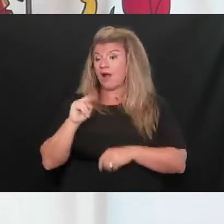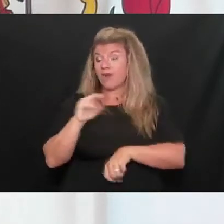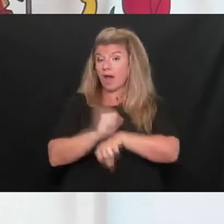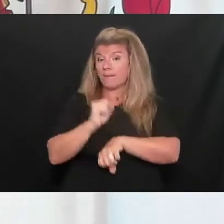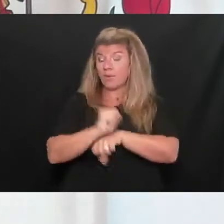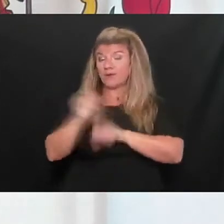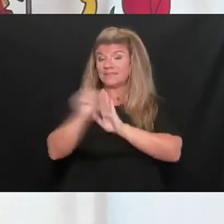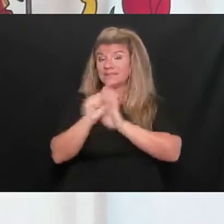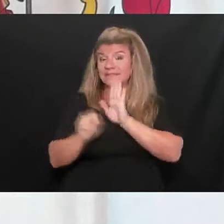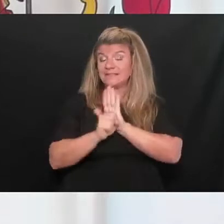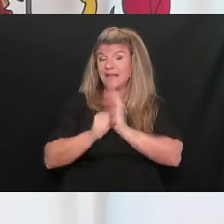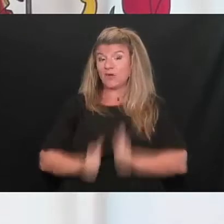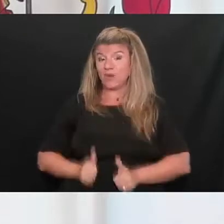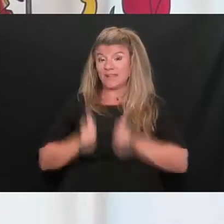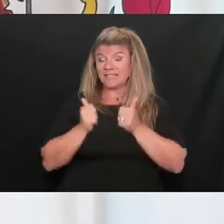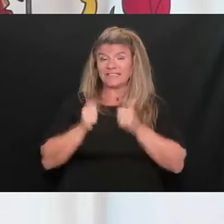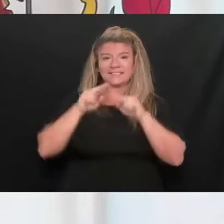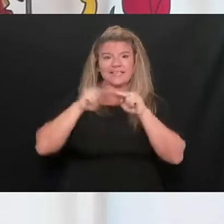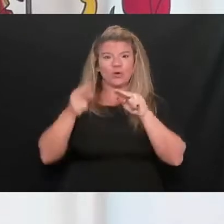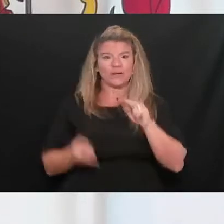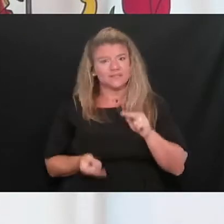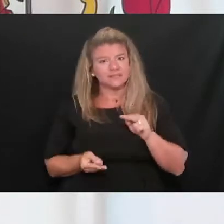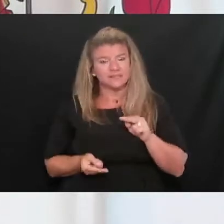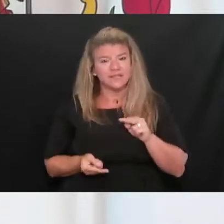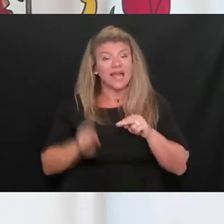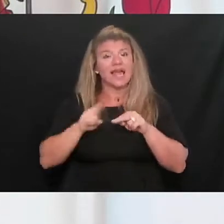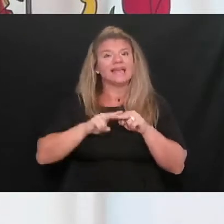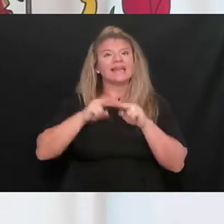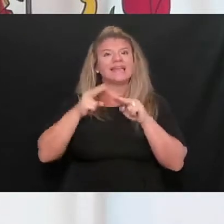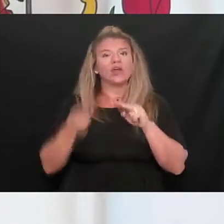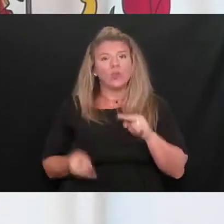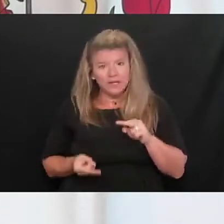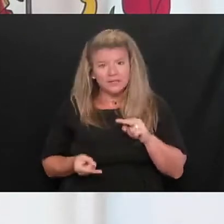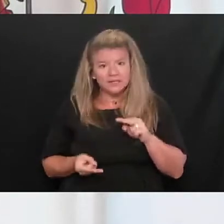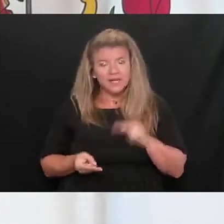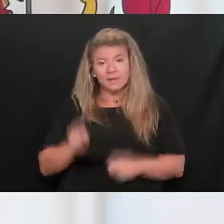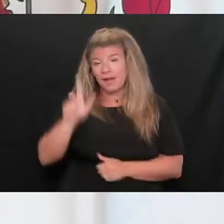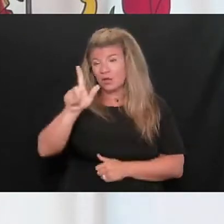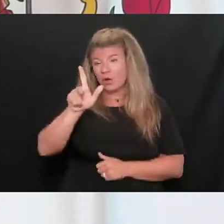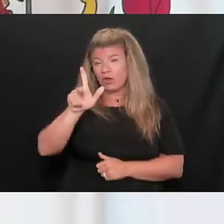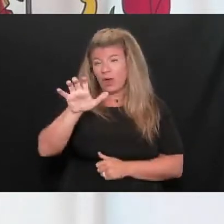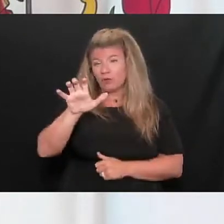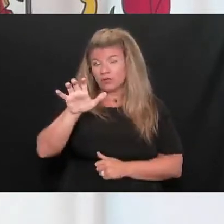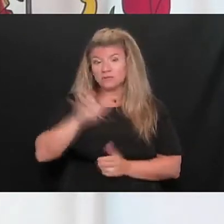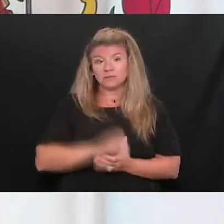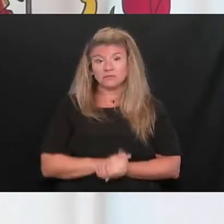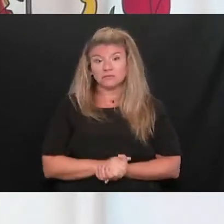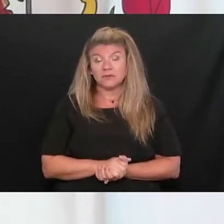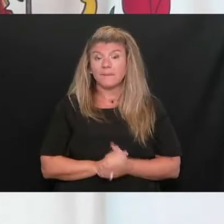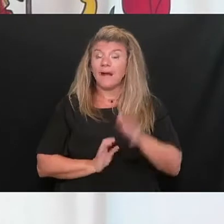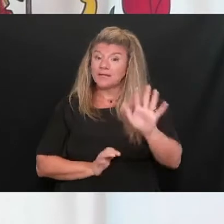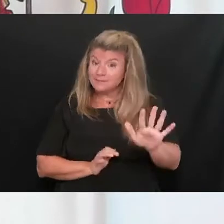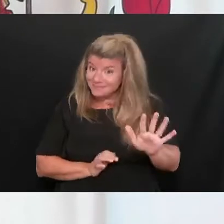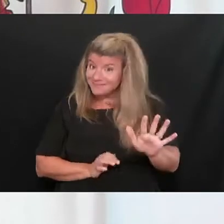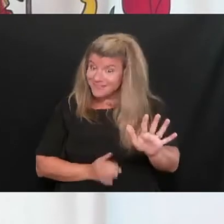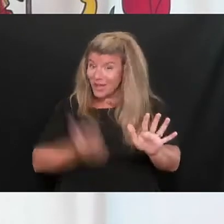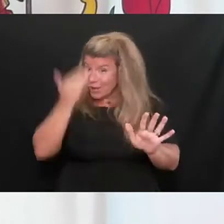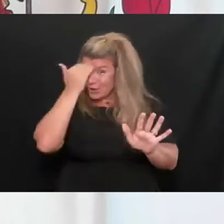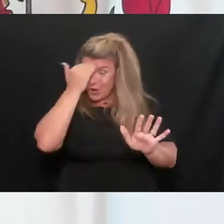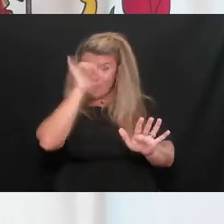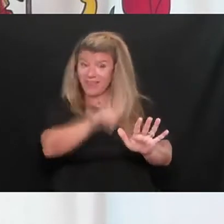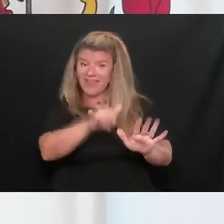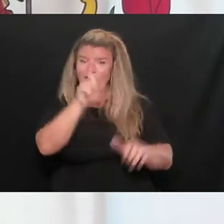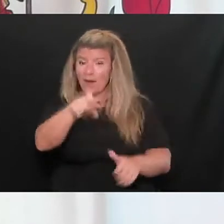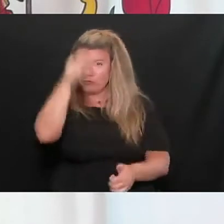state residents decreased by 2,300. But now with that, you know, you've got